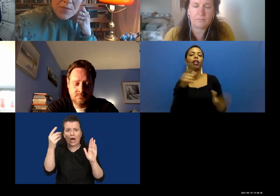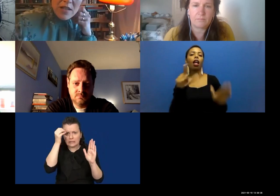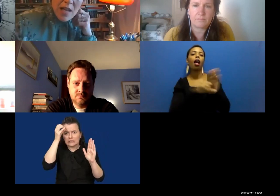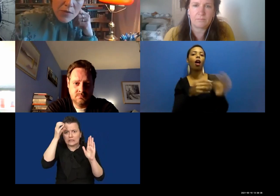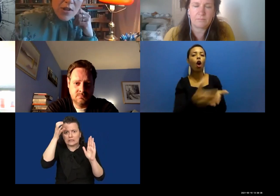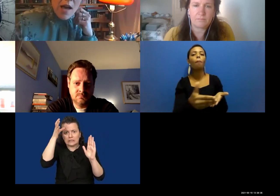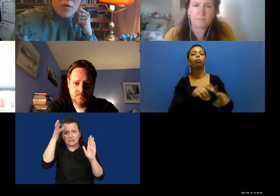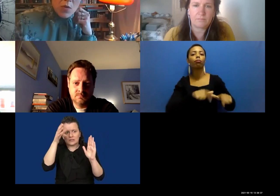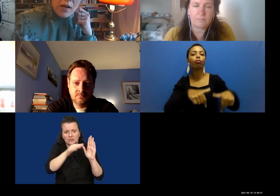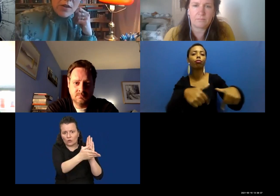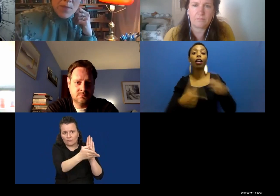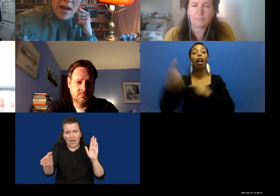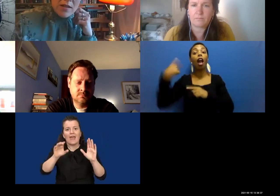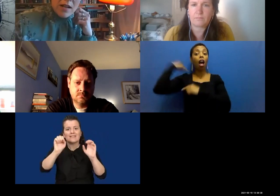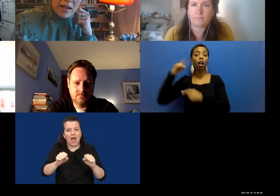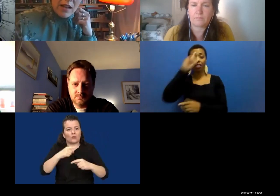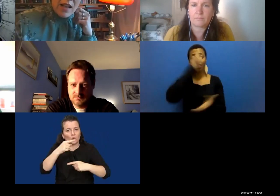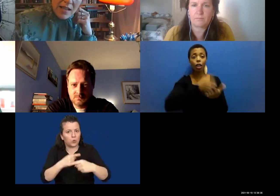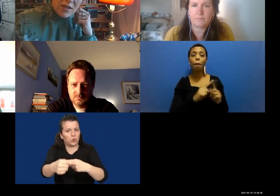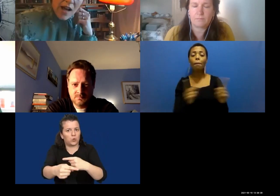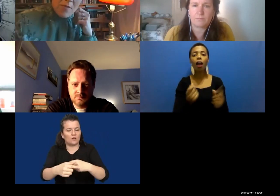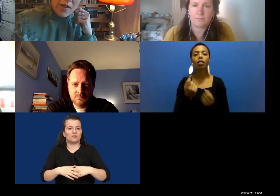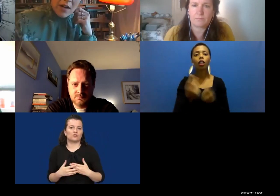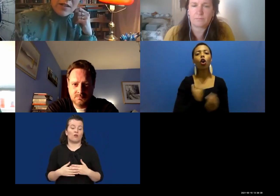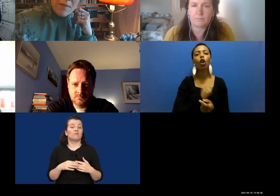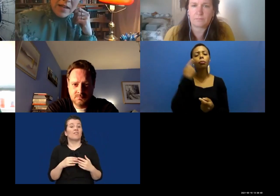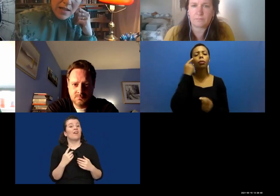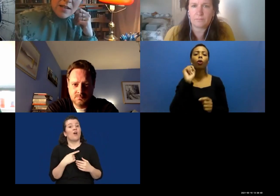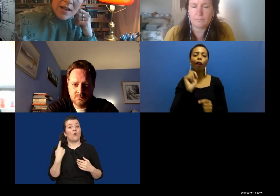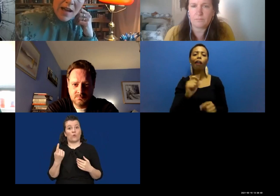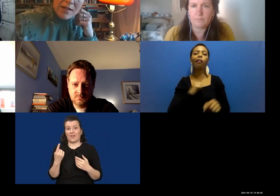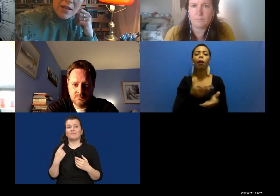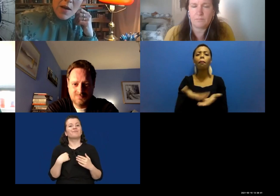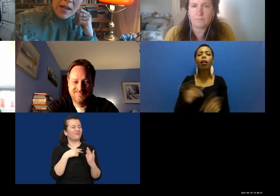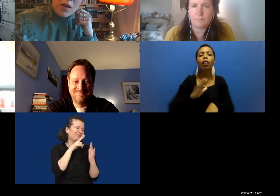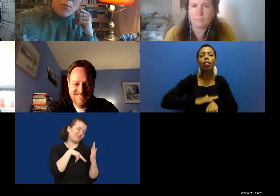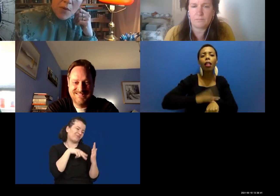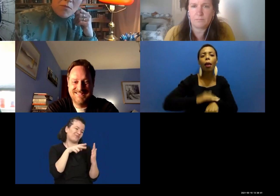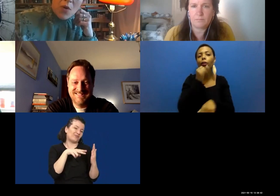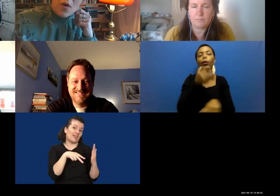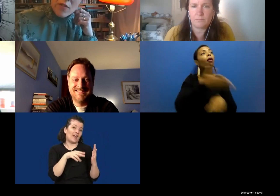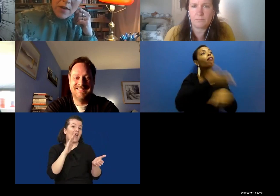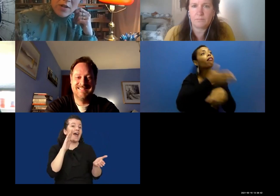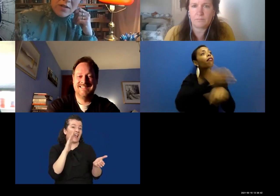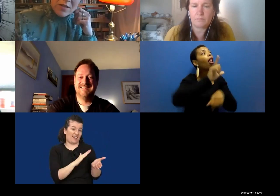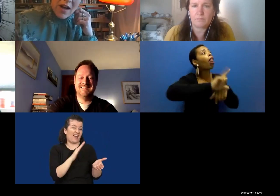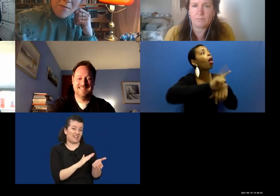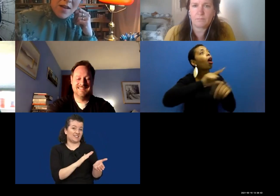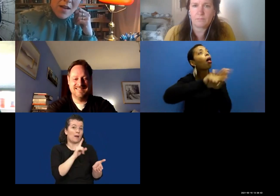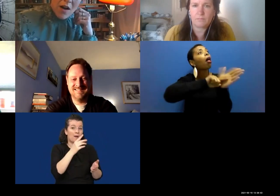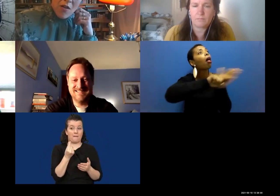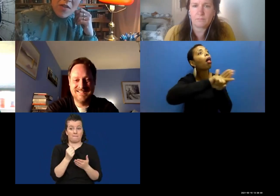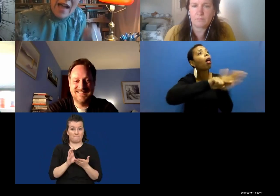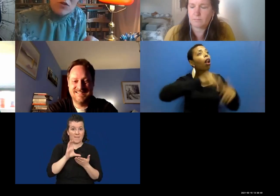that sometimes we could spend a little less time on the gardening magazine and a little more of the budget and